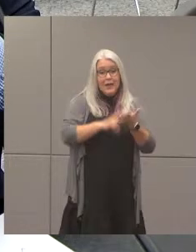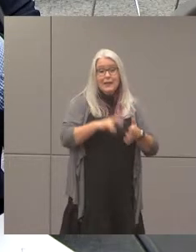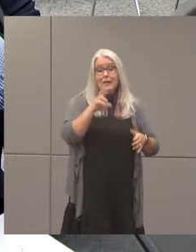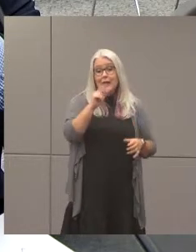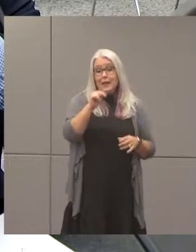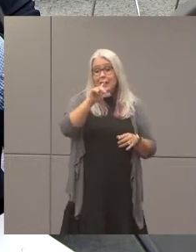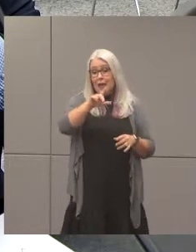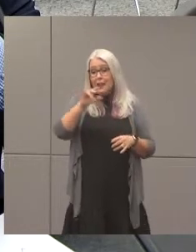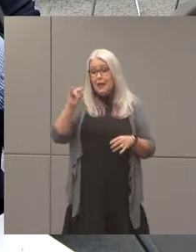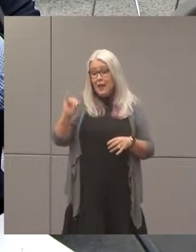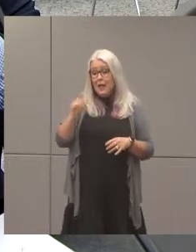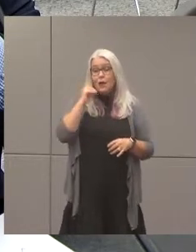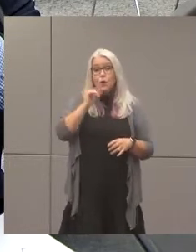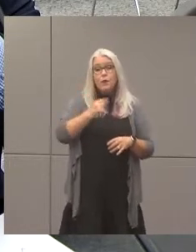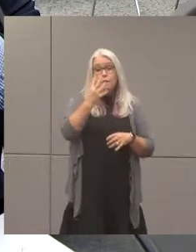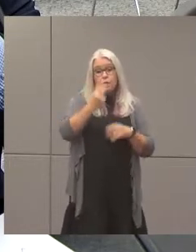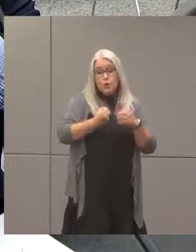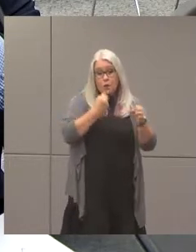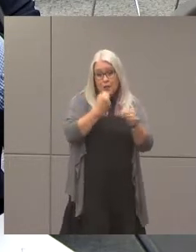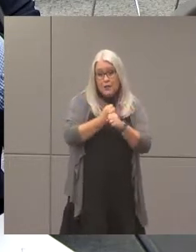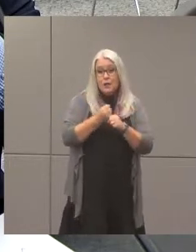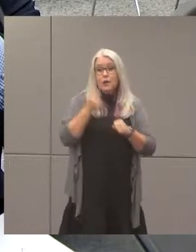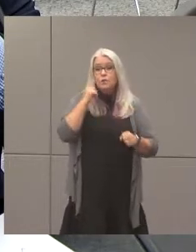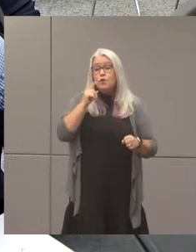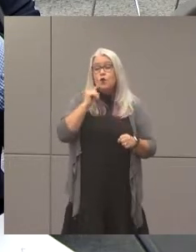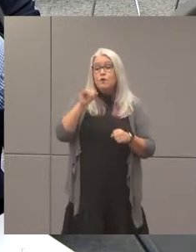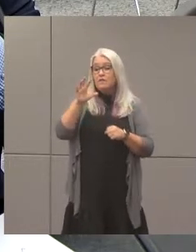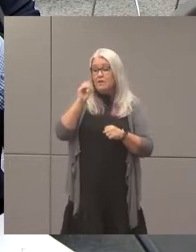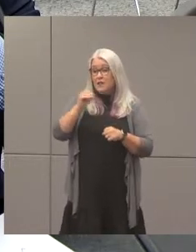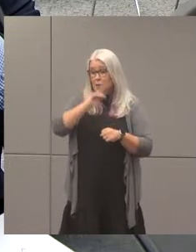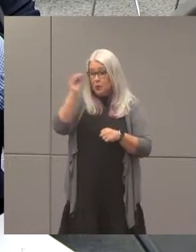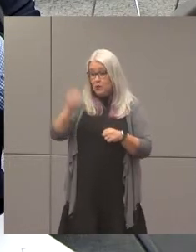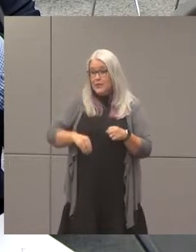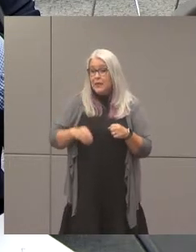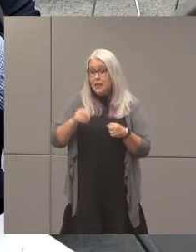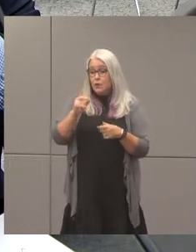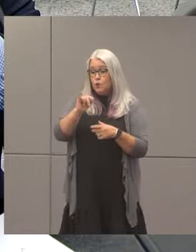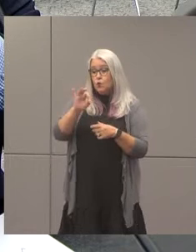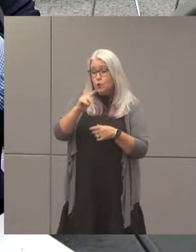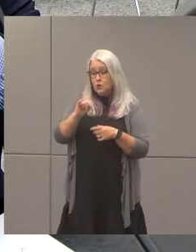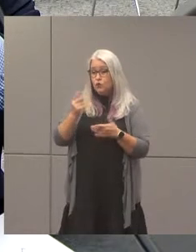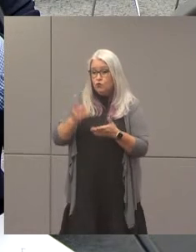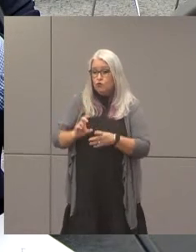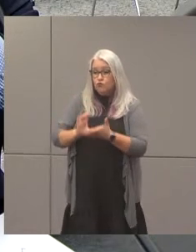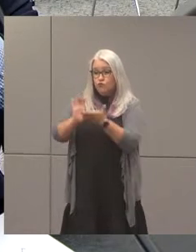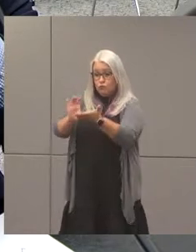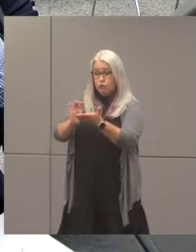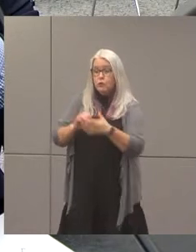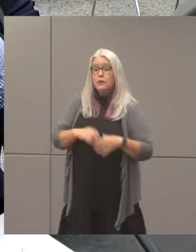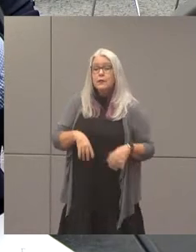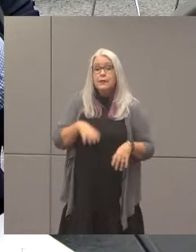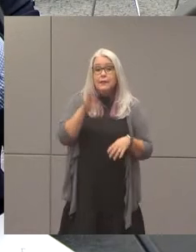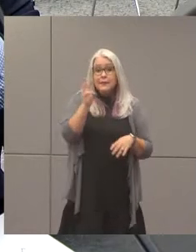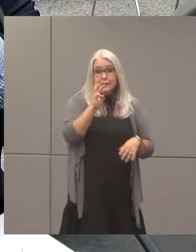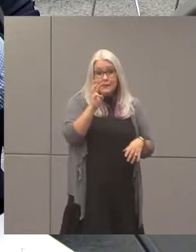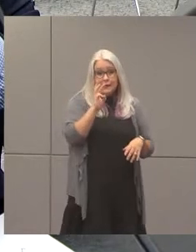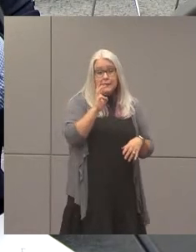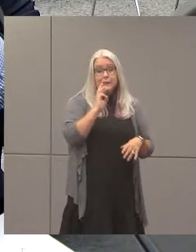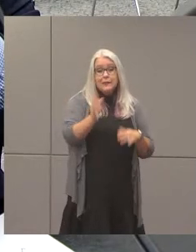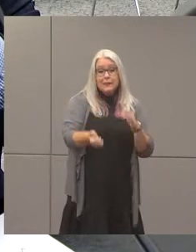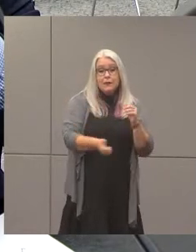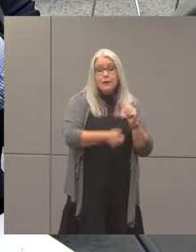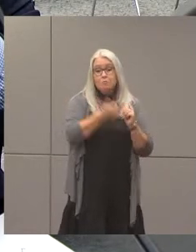4-year institutions for at least 50% rides. So that's pretty outstanding. We have 6